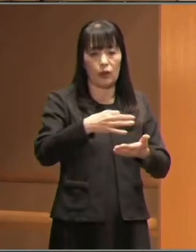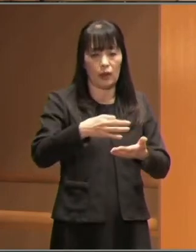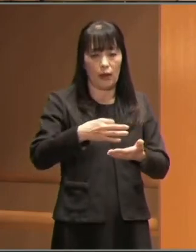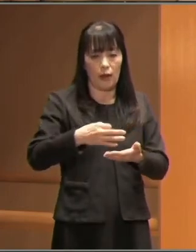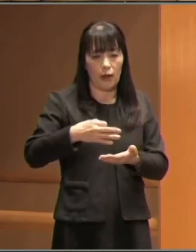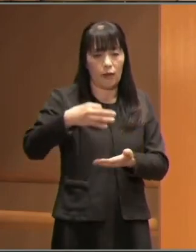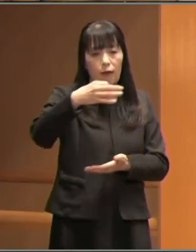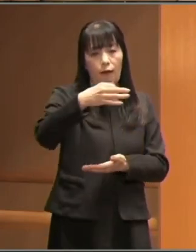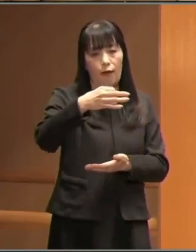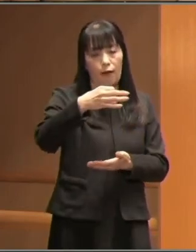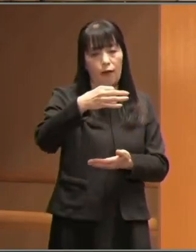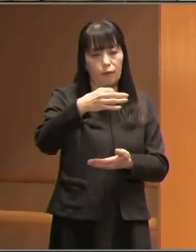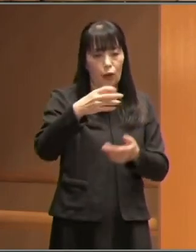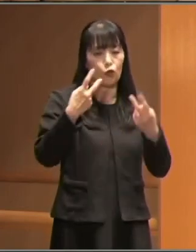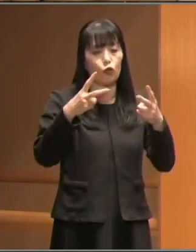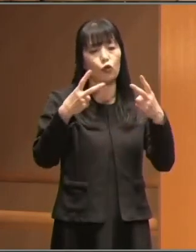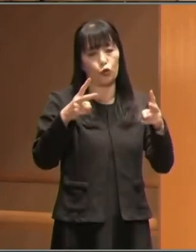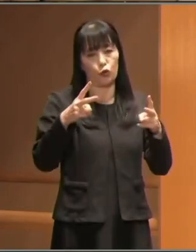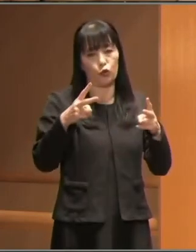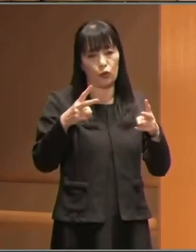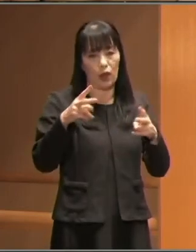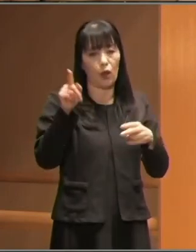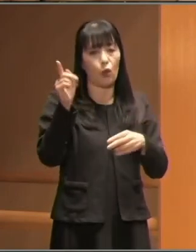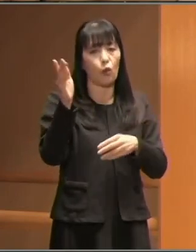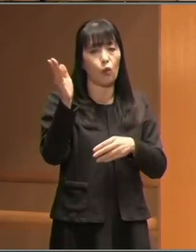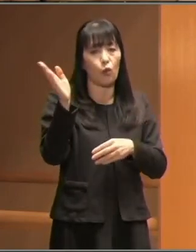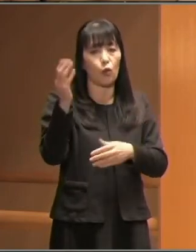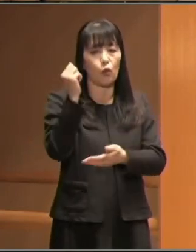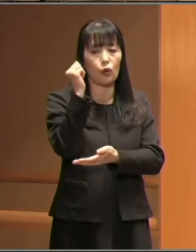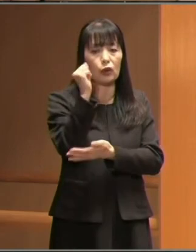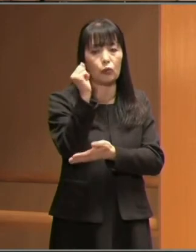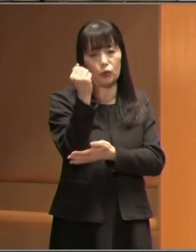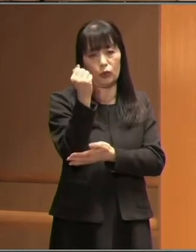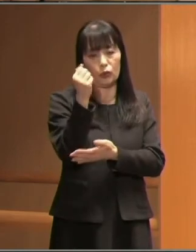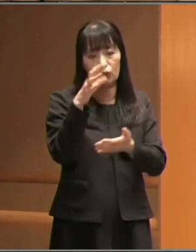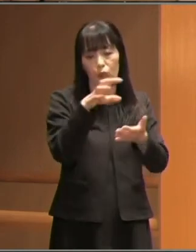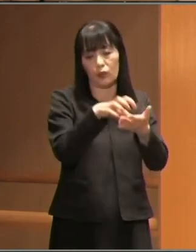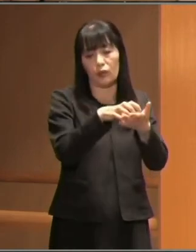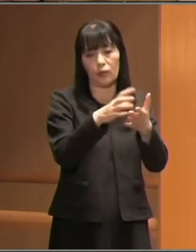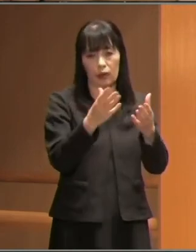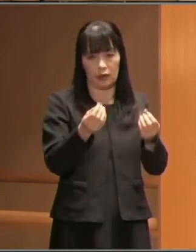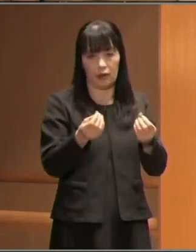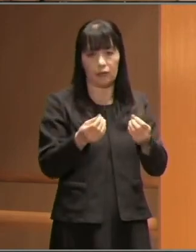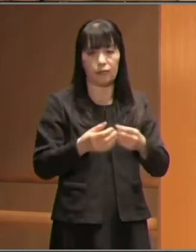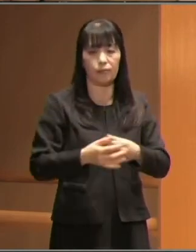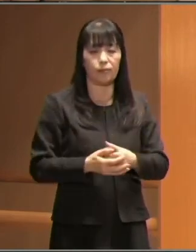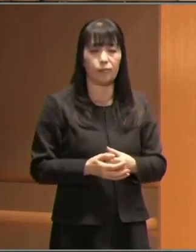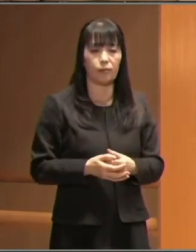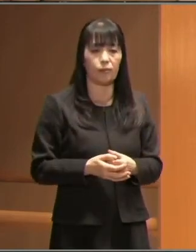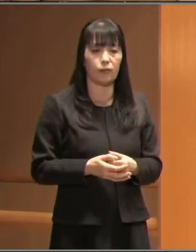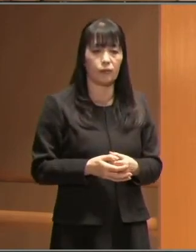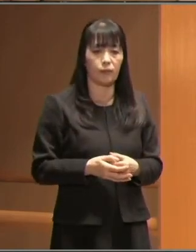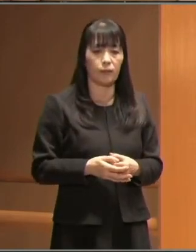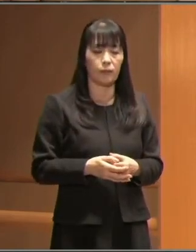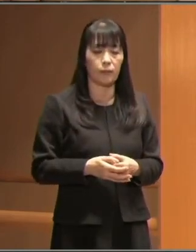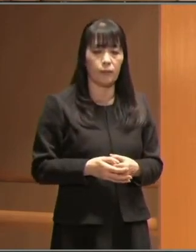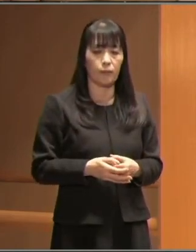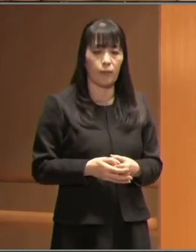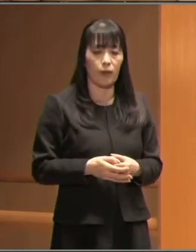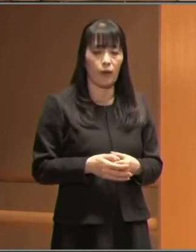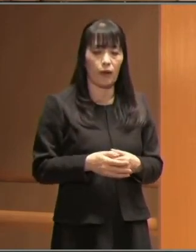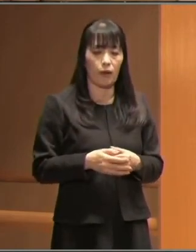And this is an article that shows that during the COVID pandemic, they were able to increase the net sales